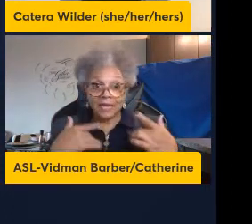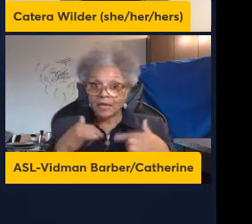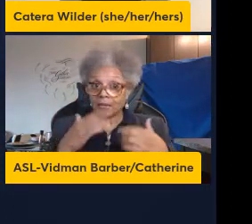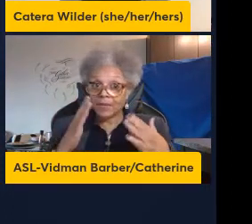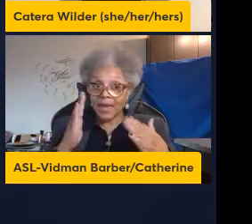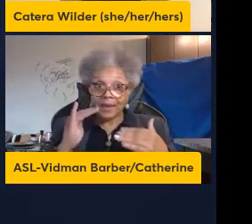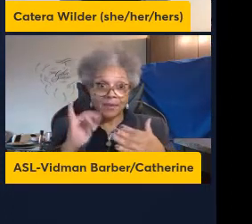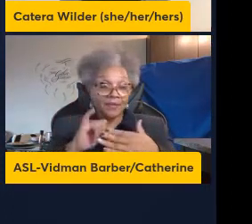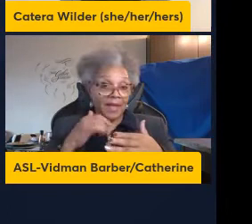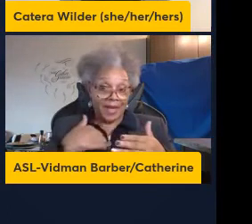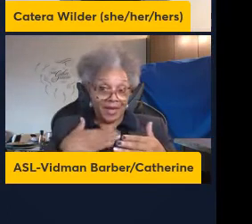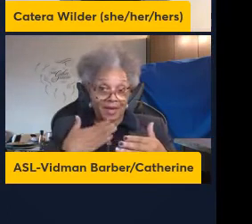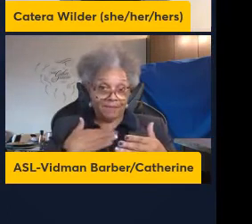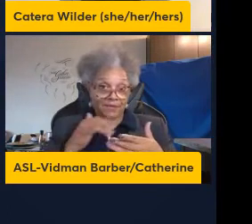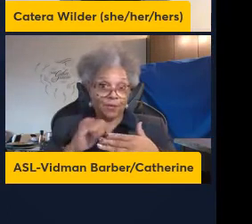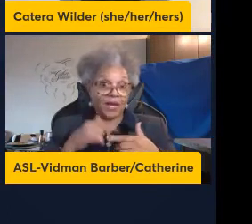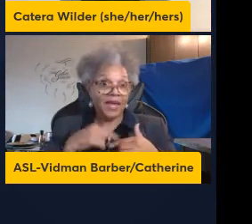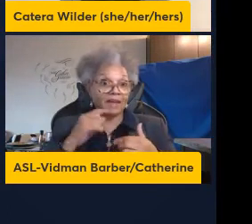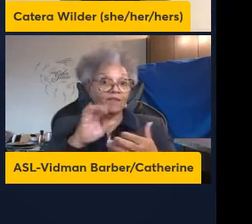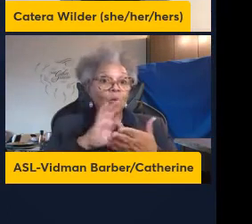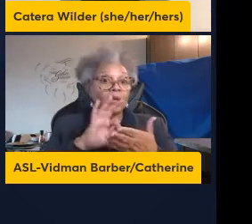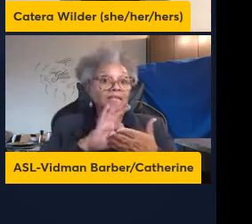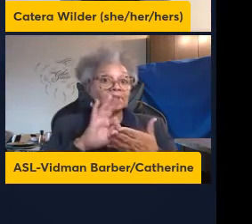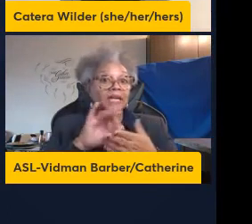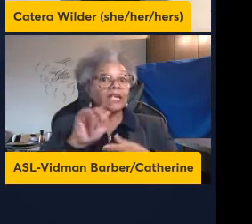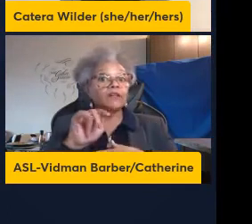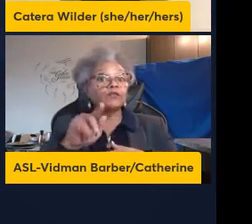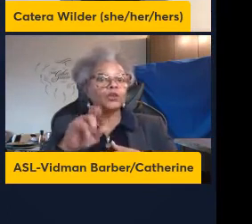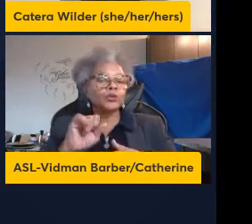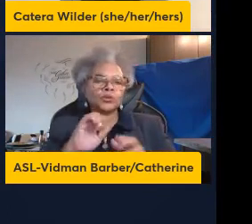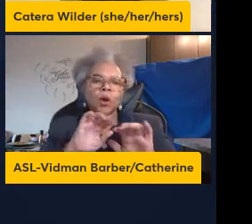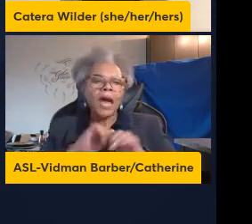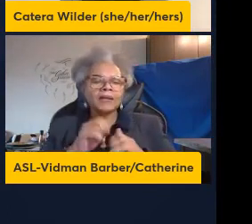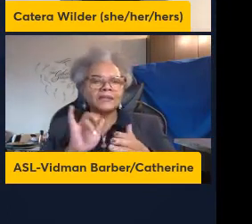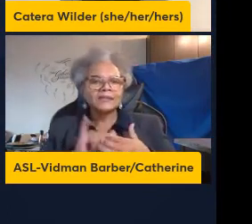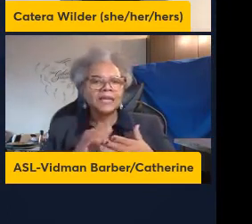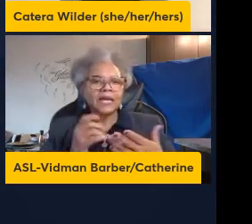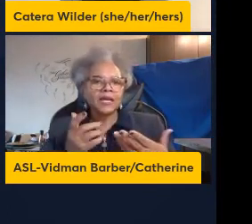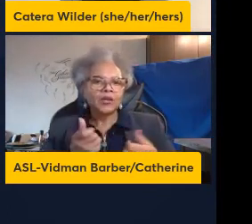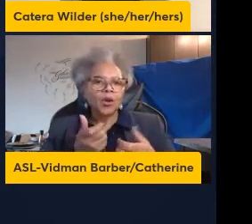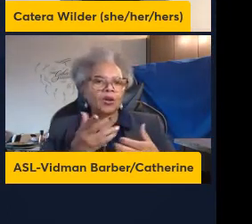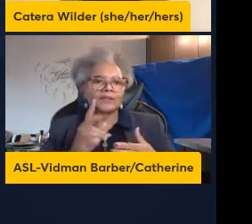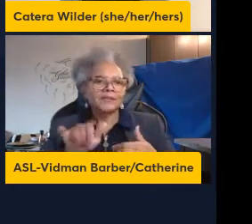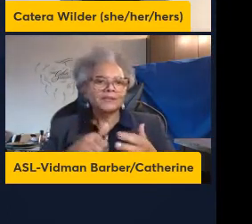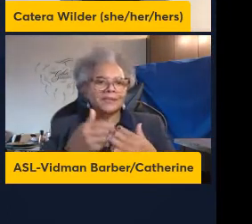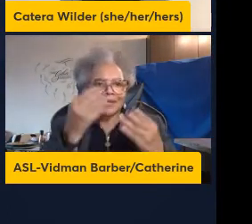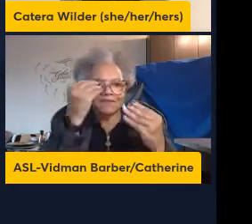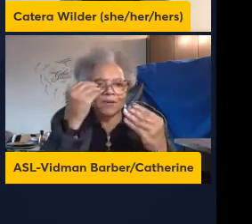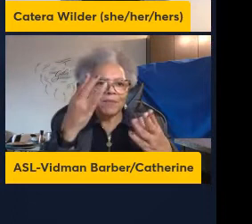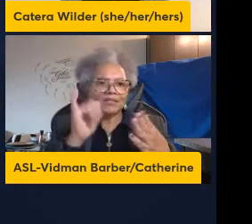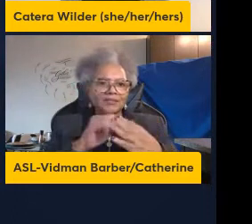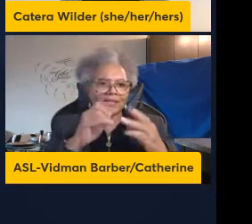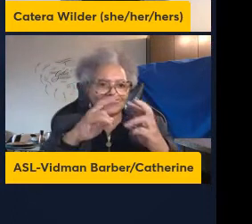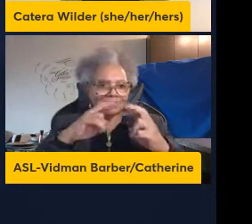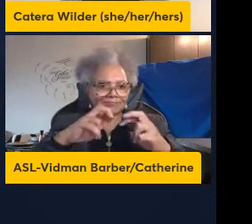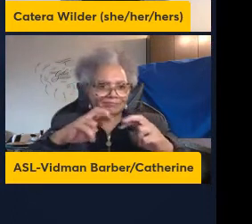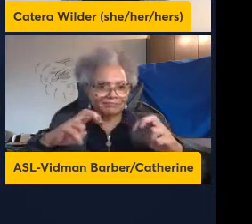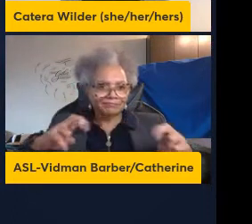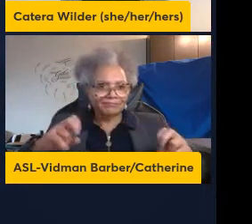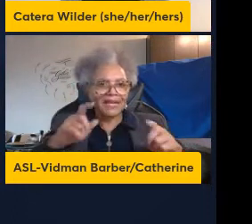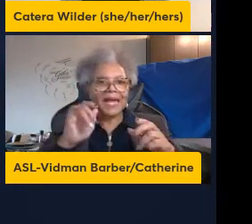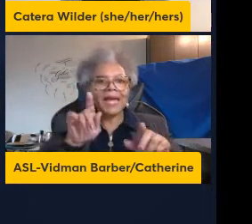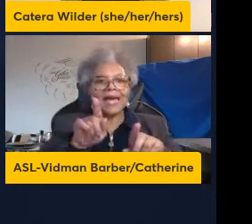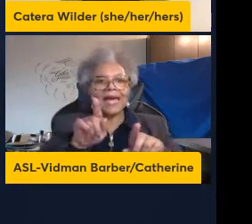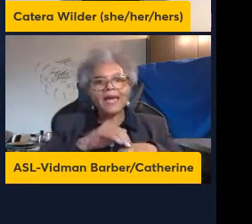quantitative tools, but we also wanted to see how does that play out in terms of how this information is decoded at the transcriptional